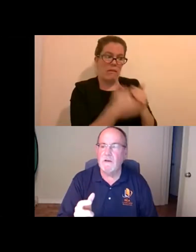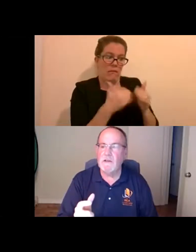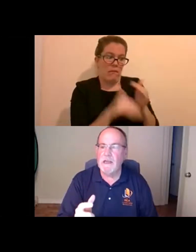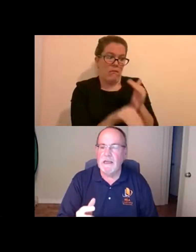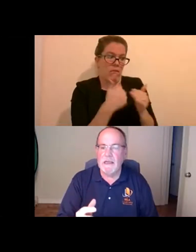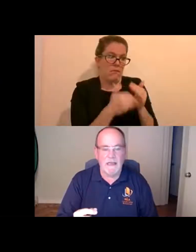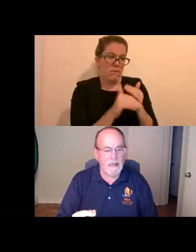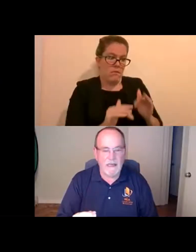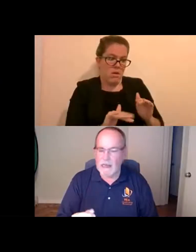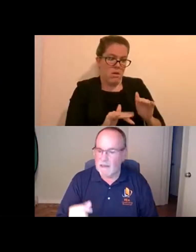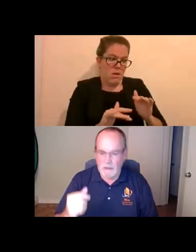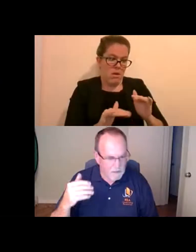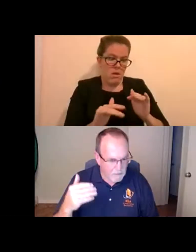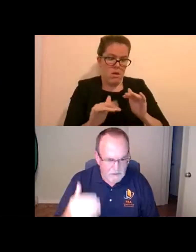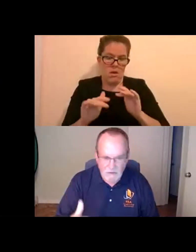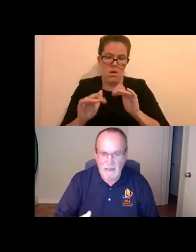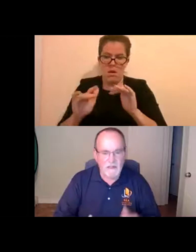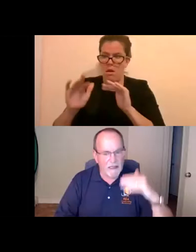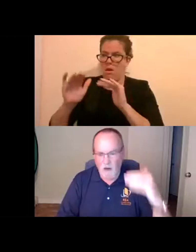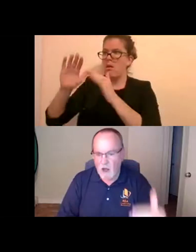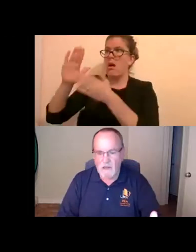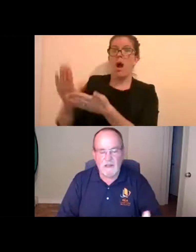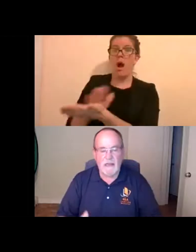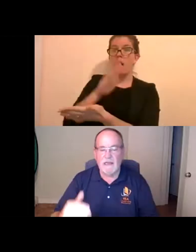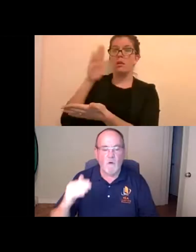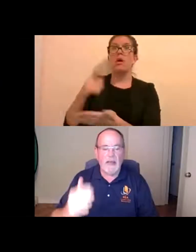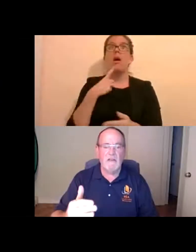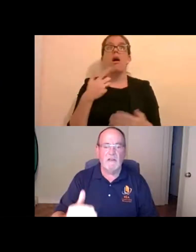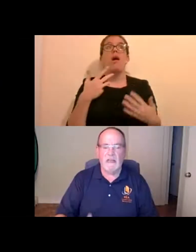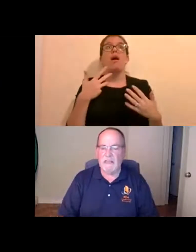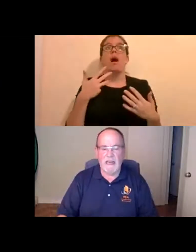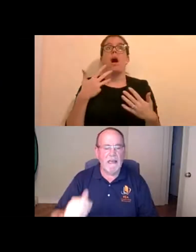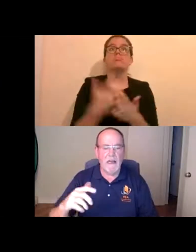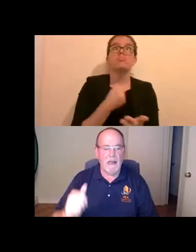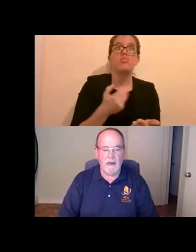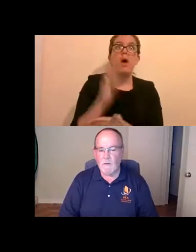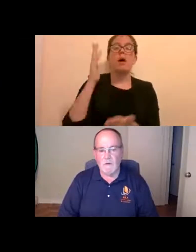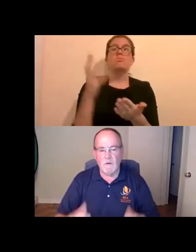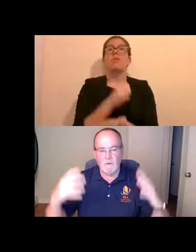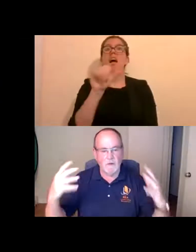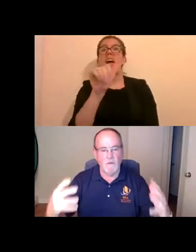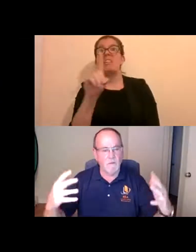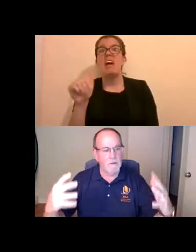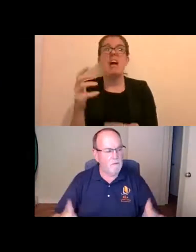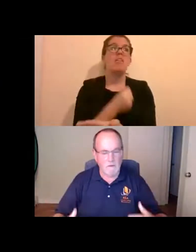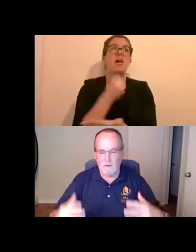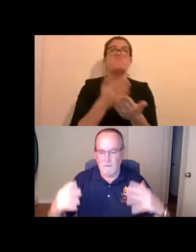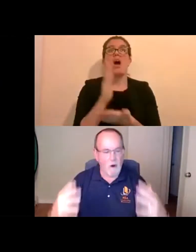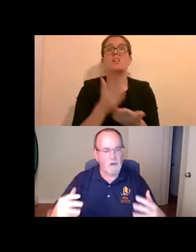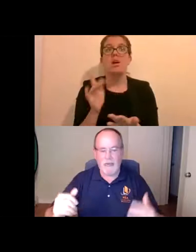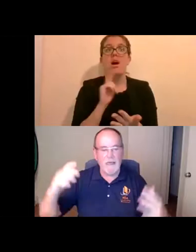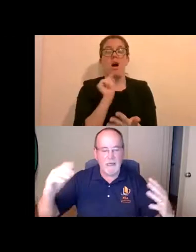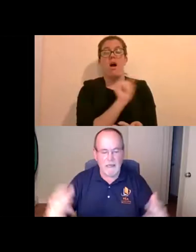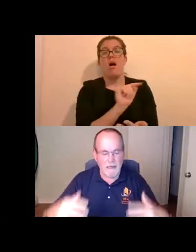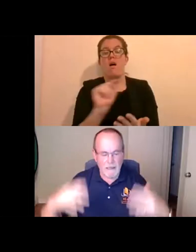college students. And they had opportunities, they had laws, they had rights, they had the ADA. I remember, when we would